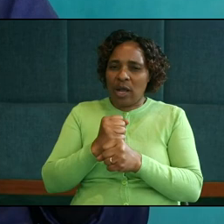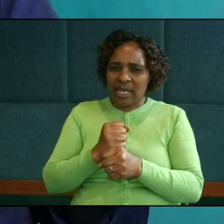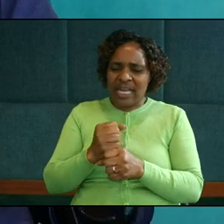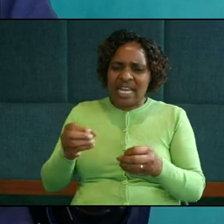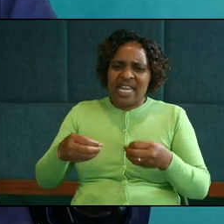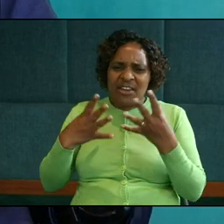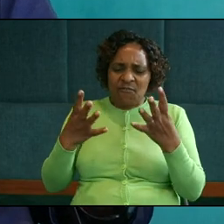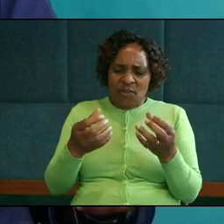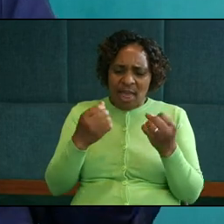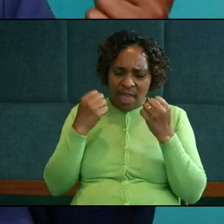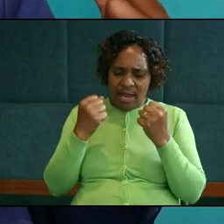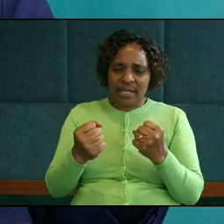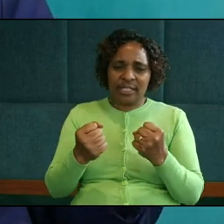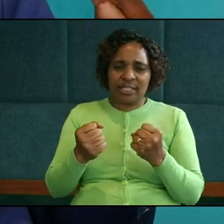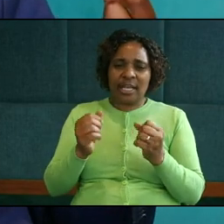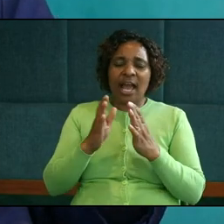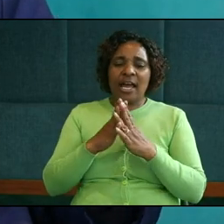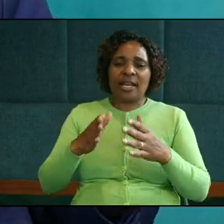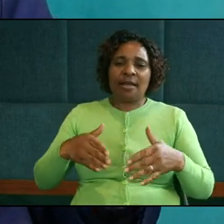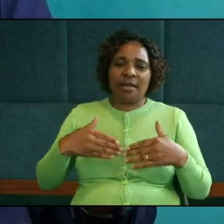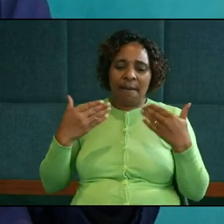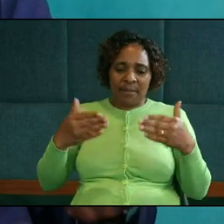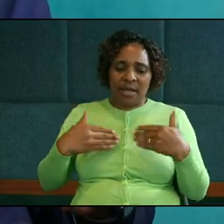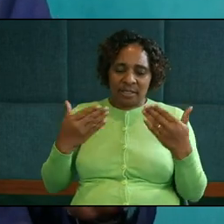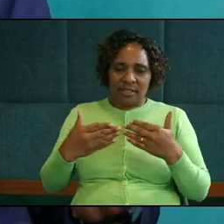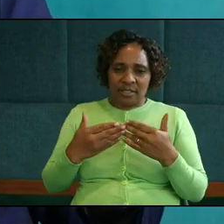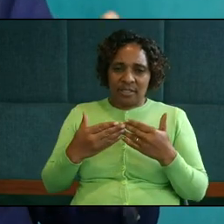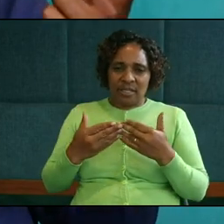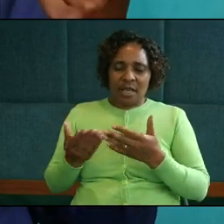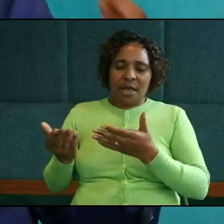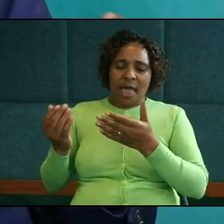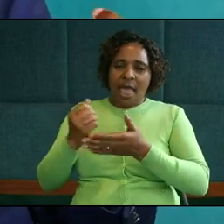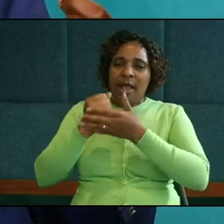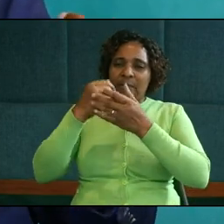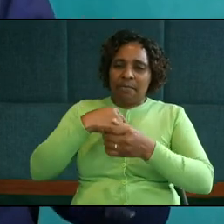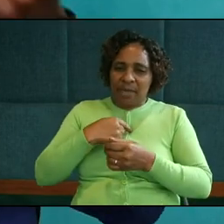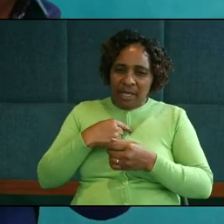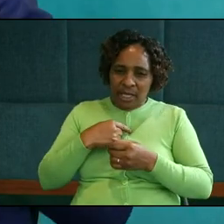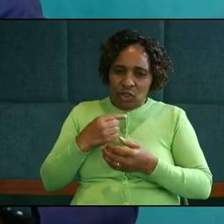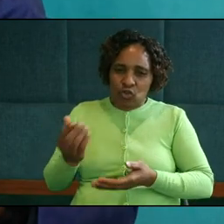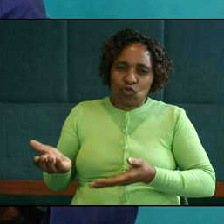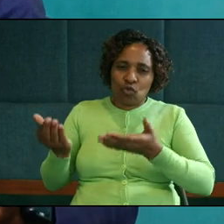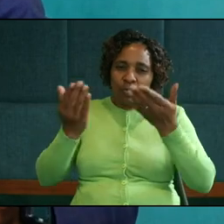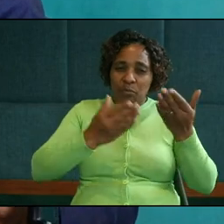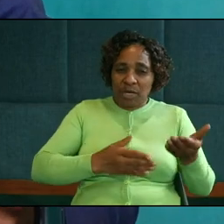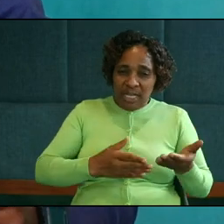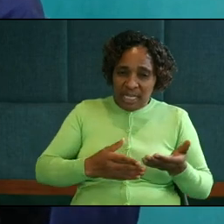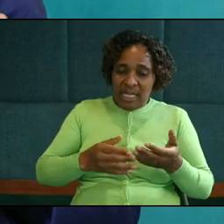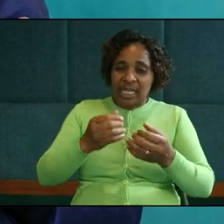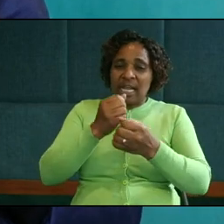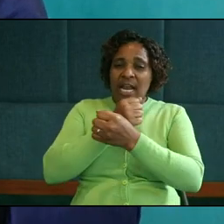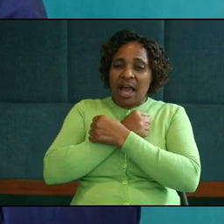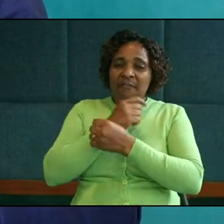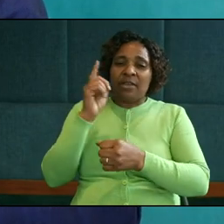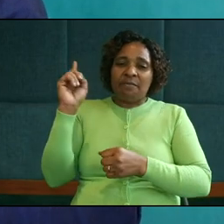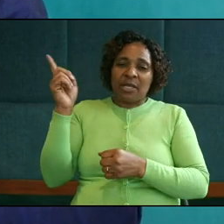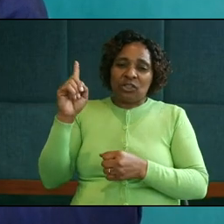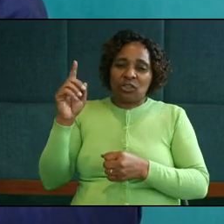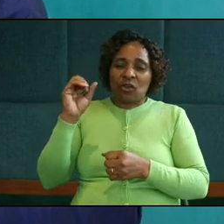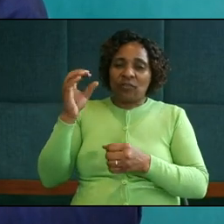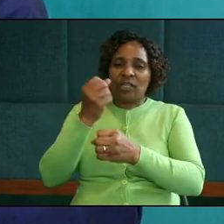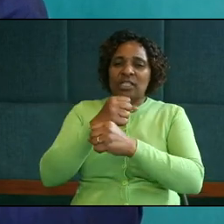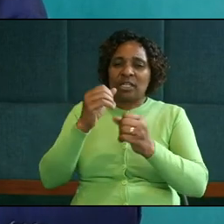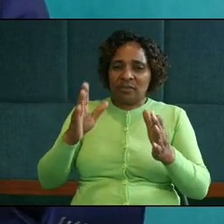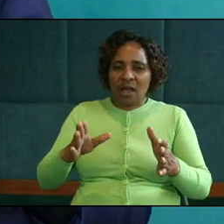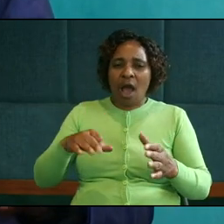energy and cheerfulness. Help me to bring into my service the loving ministry of the Savior. Right? And this should be your